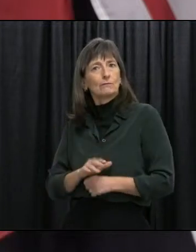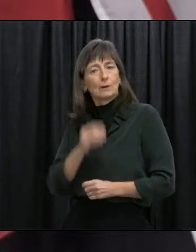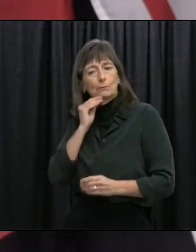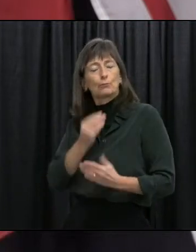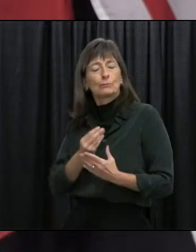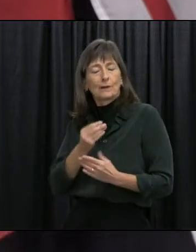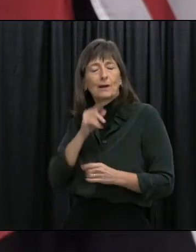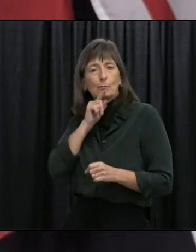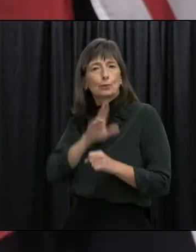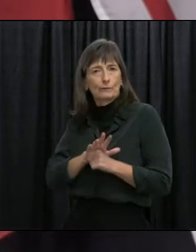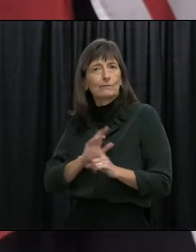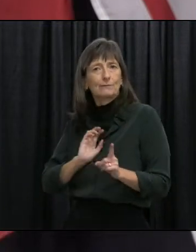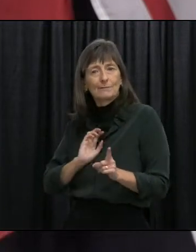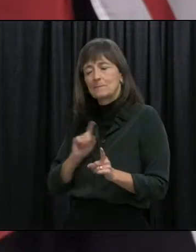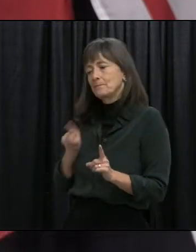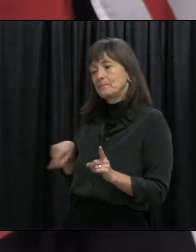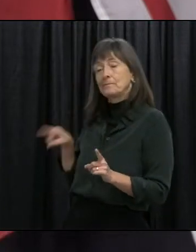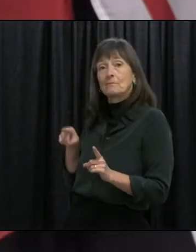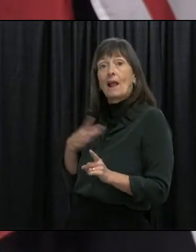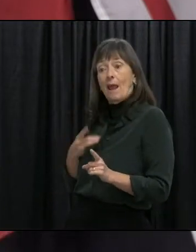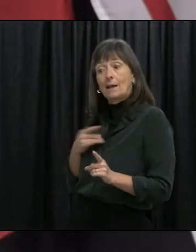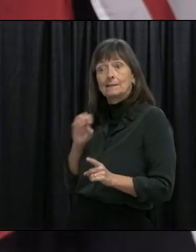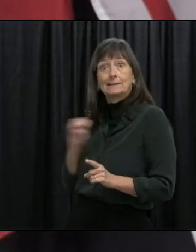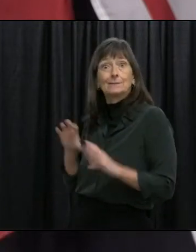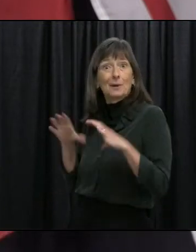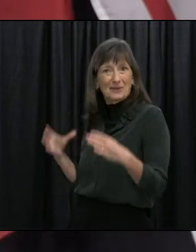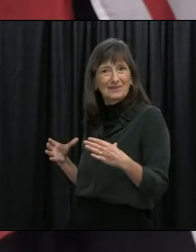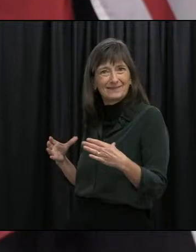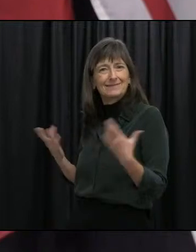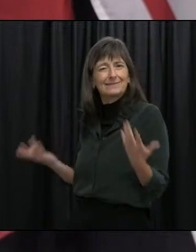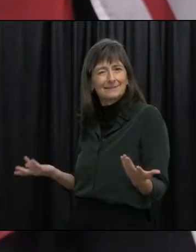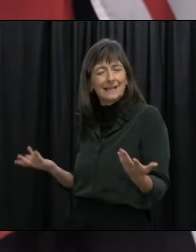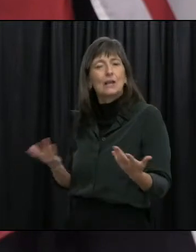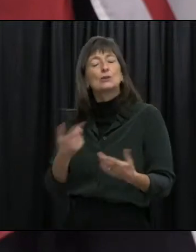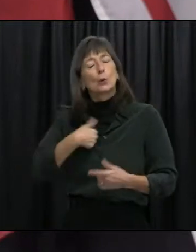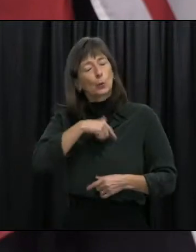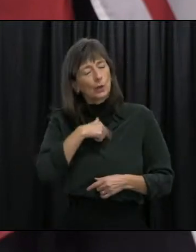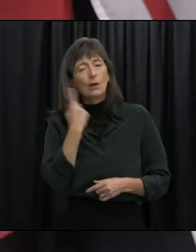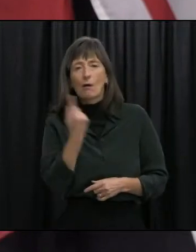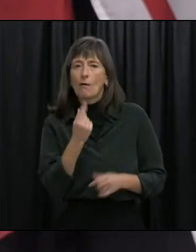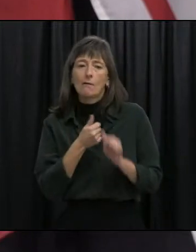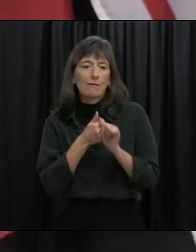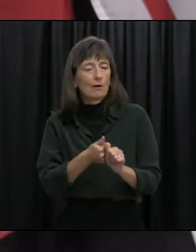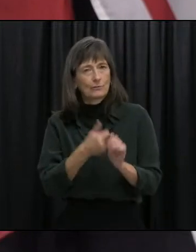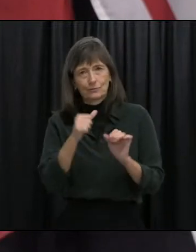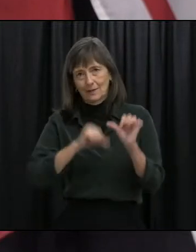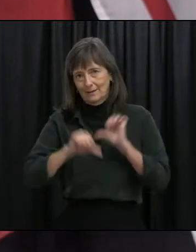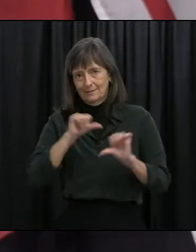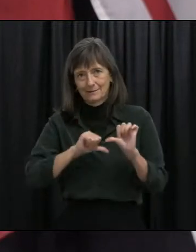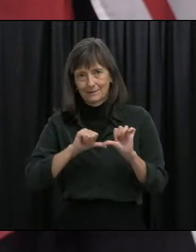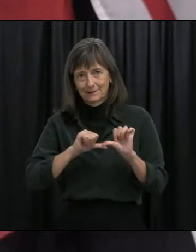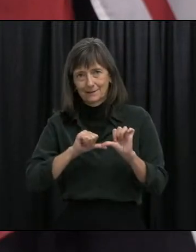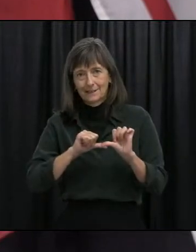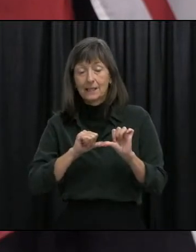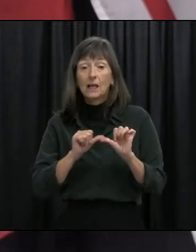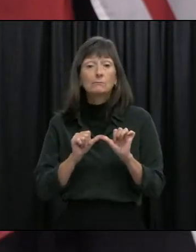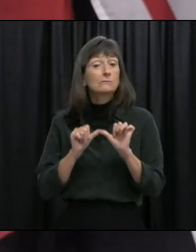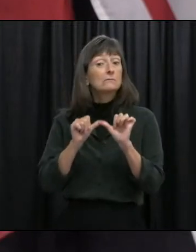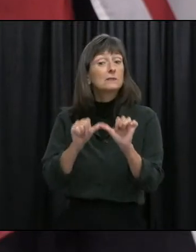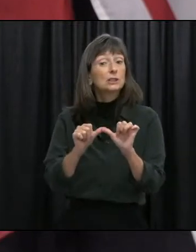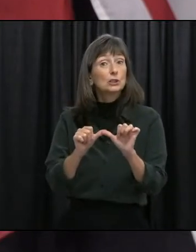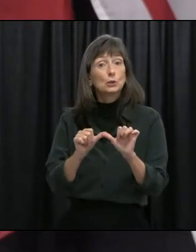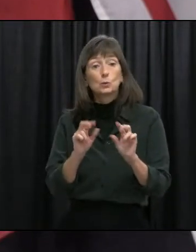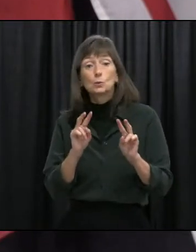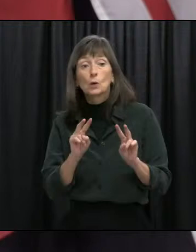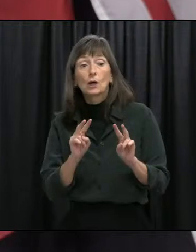persist. We have been guided by the science, and I would urge everyone to continue to be guided by